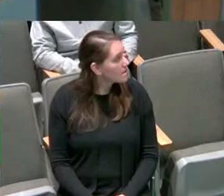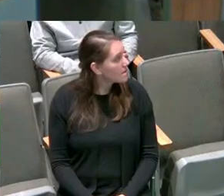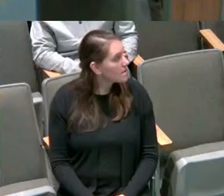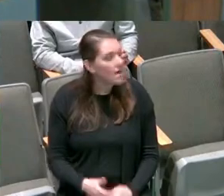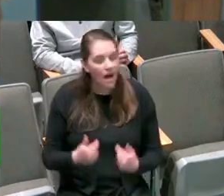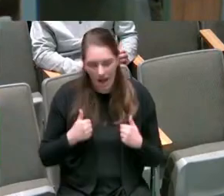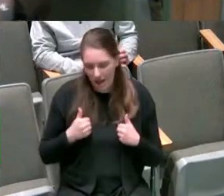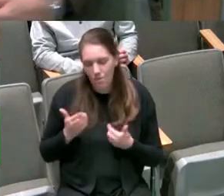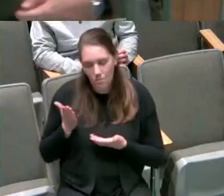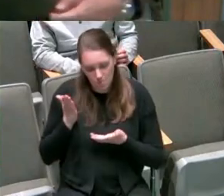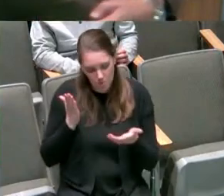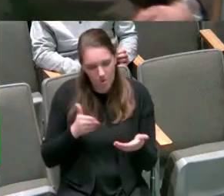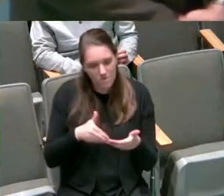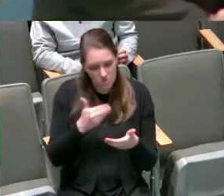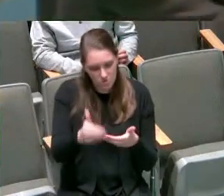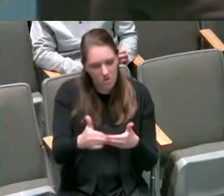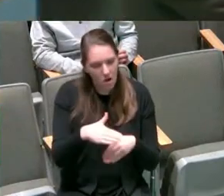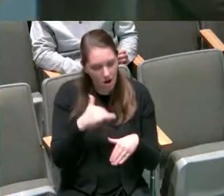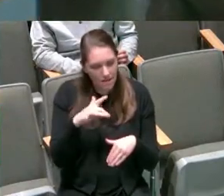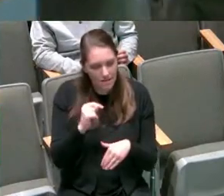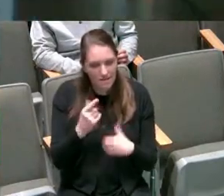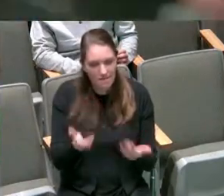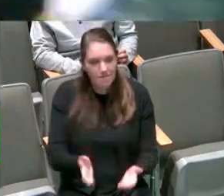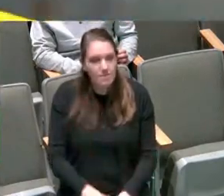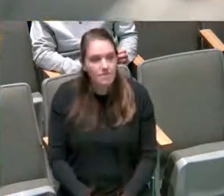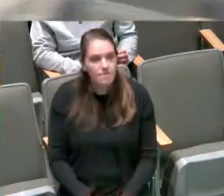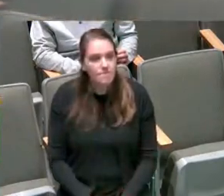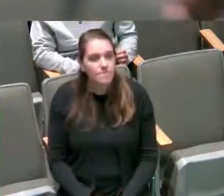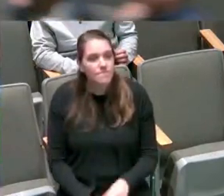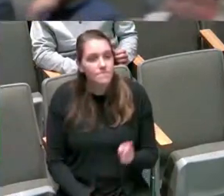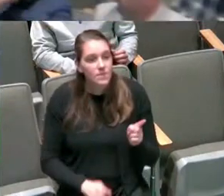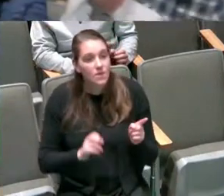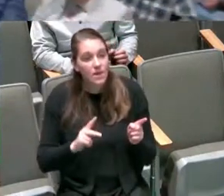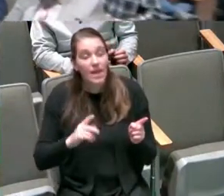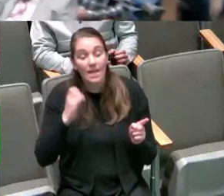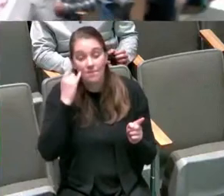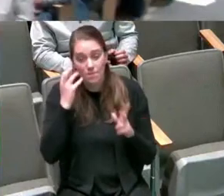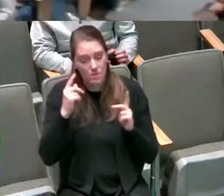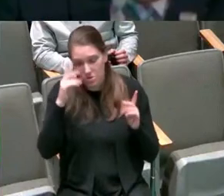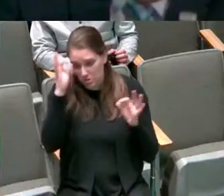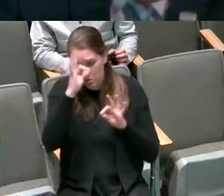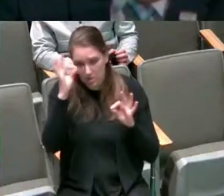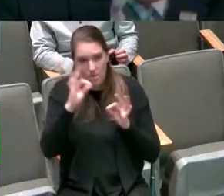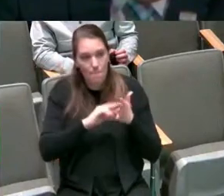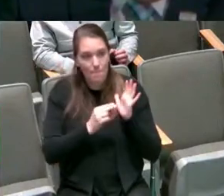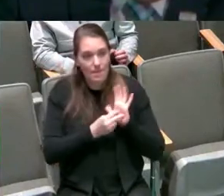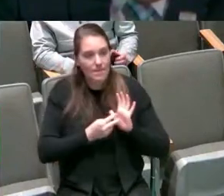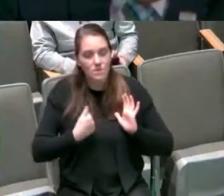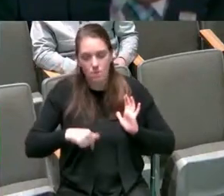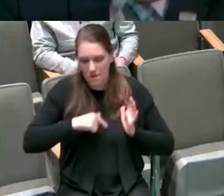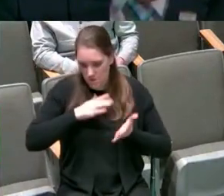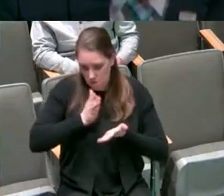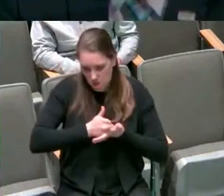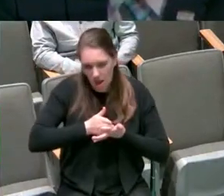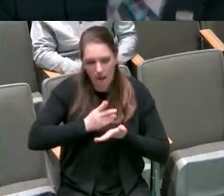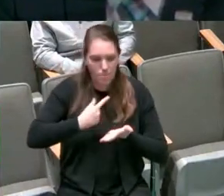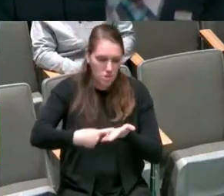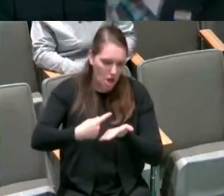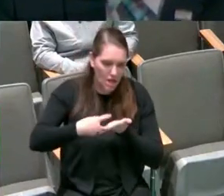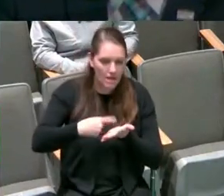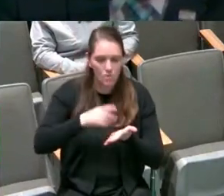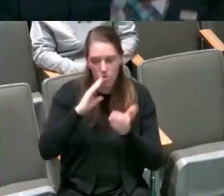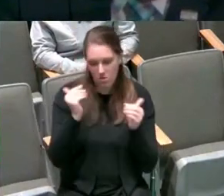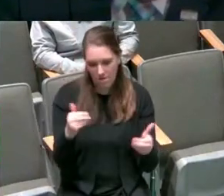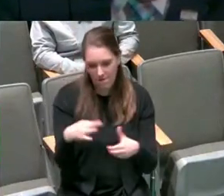Bob motion to call okay so for folks who don't know this means that we're not going to keep talking we're gonna we're gonna